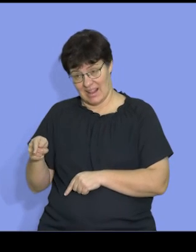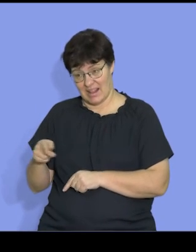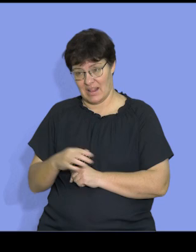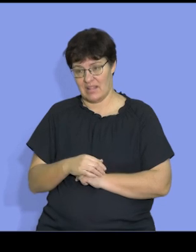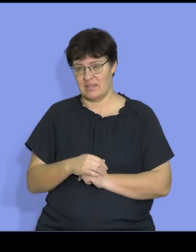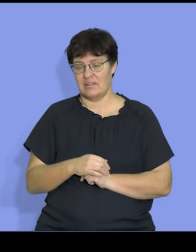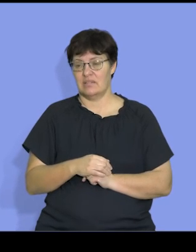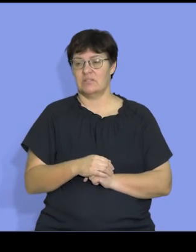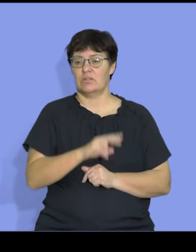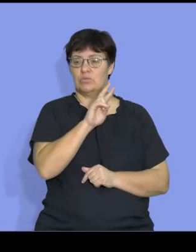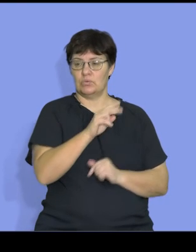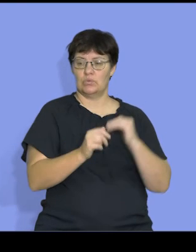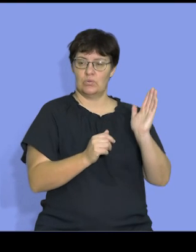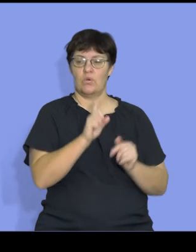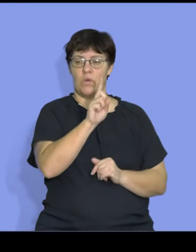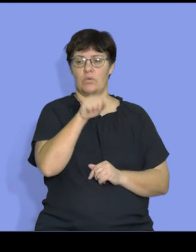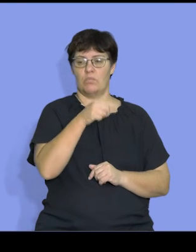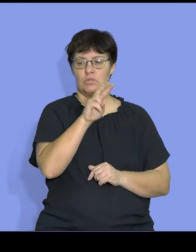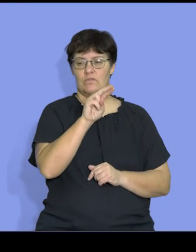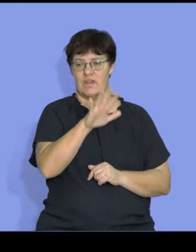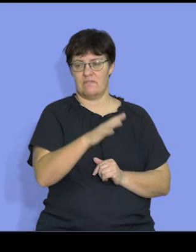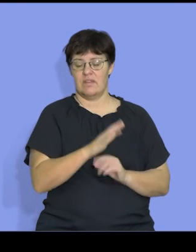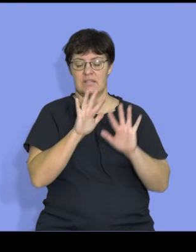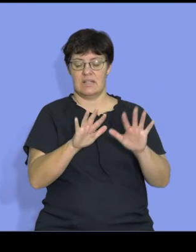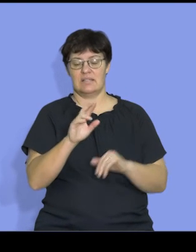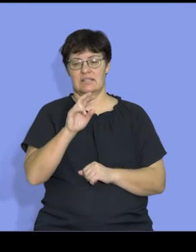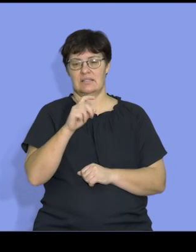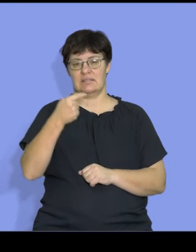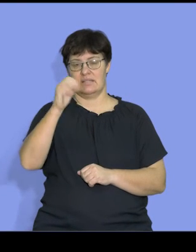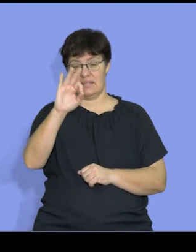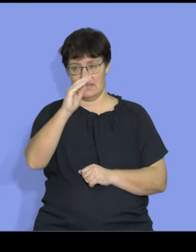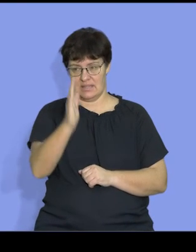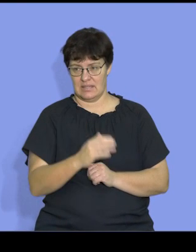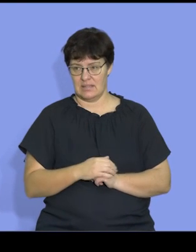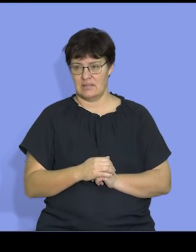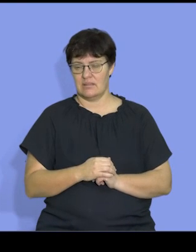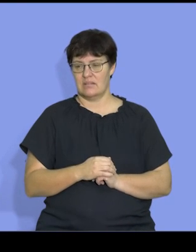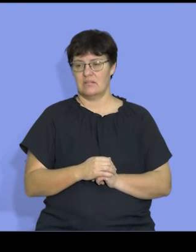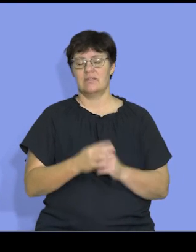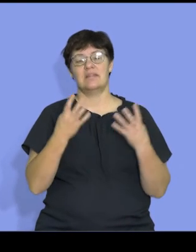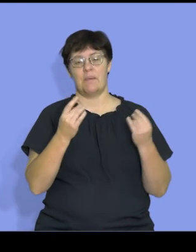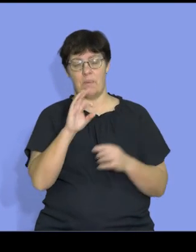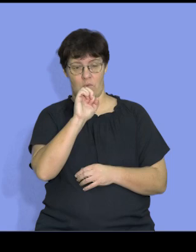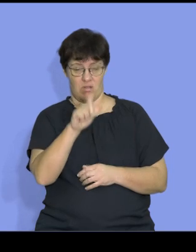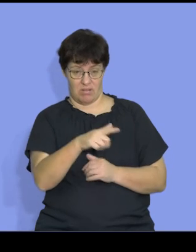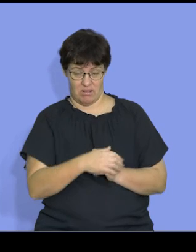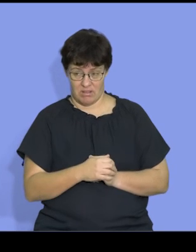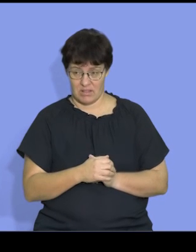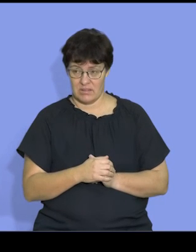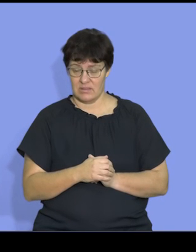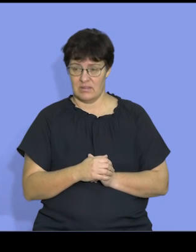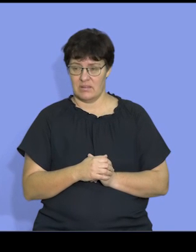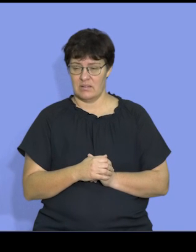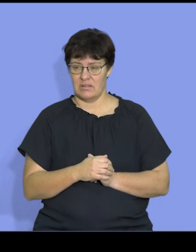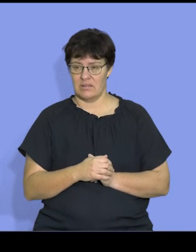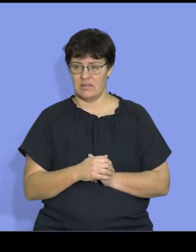hydroxide, which is 1.25 times 10 exponent minus 3. Okay, so this is the number of moles, okay? Now, we are